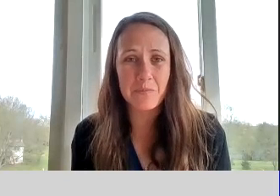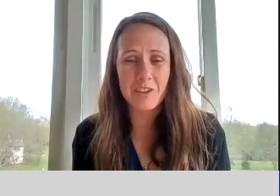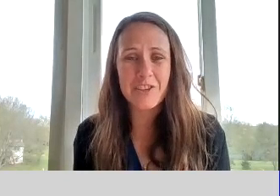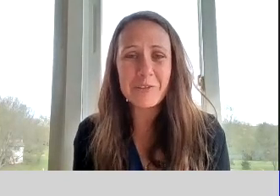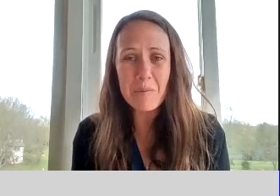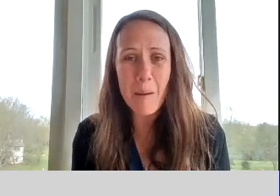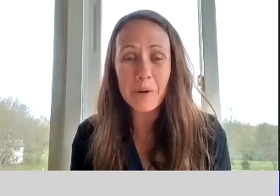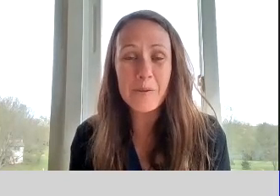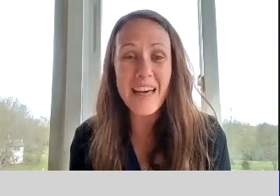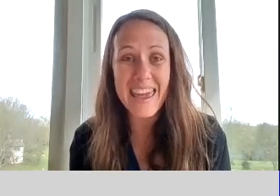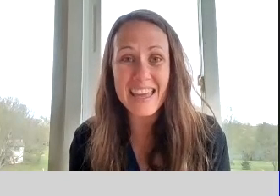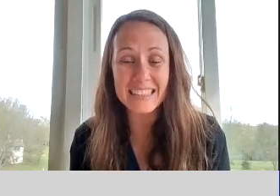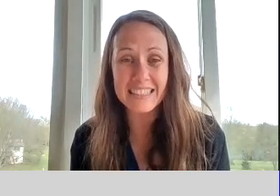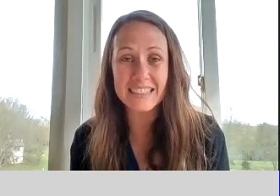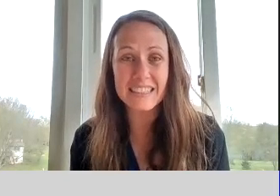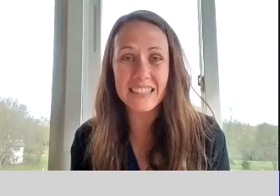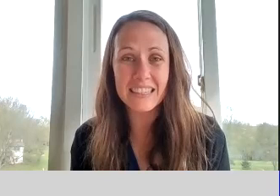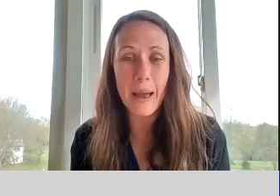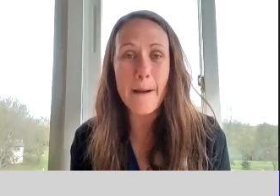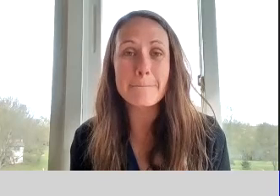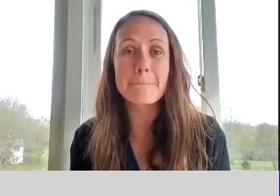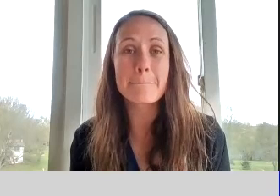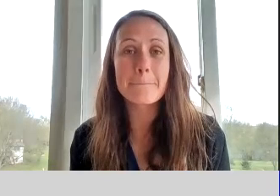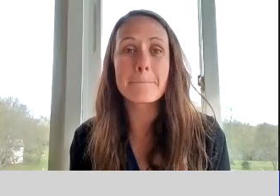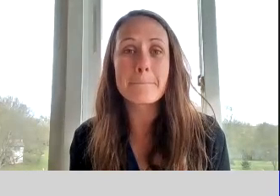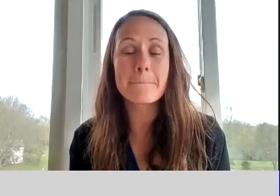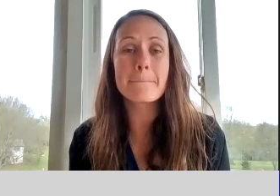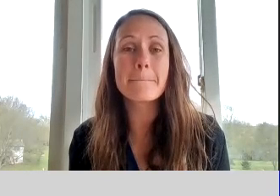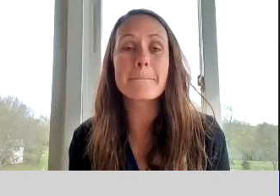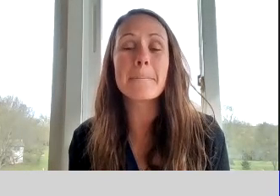farm. Do you remember who that is?